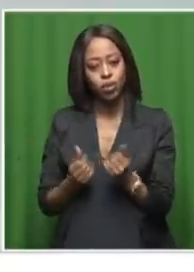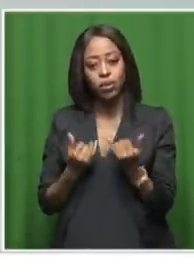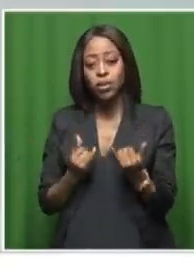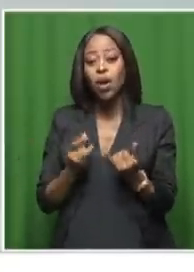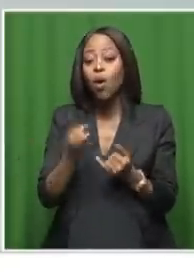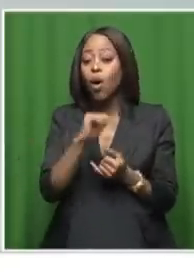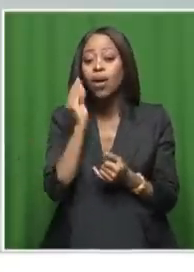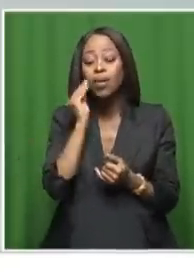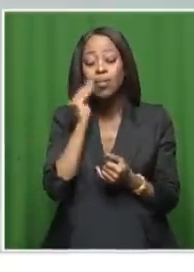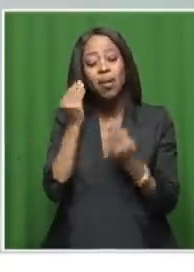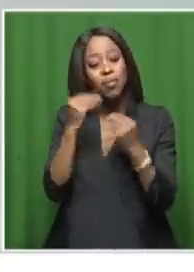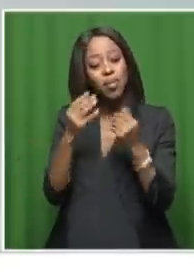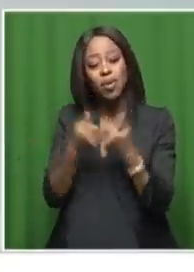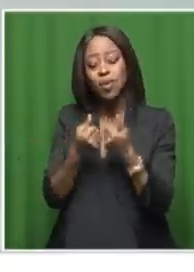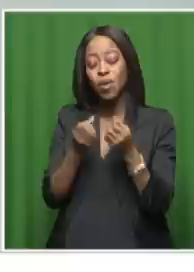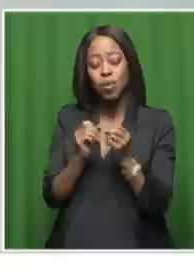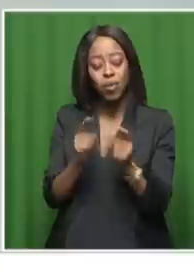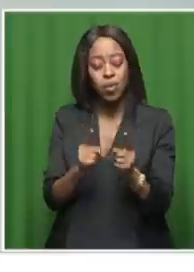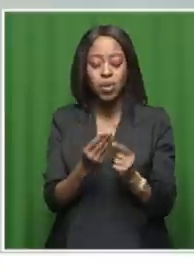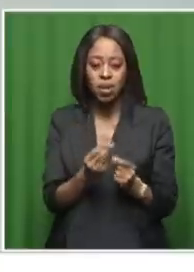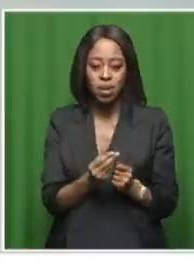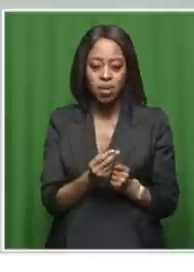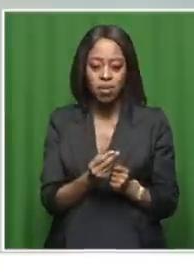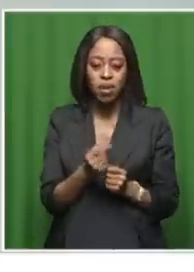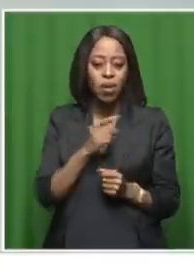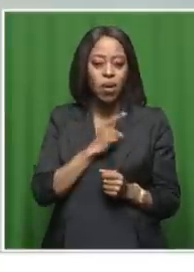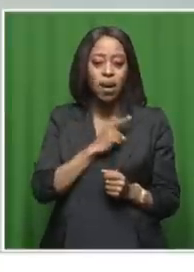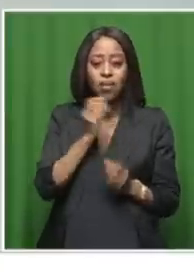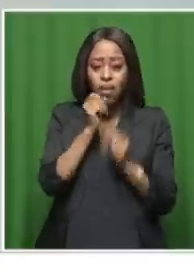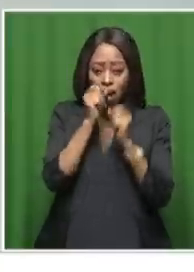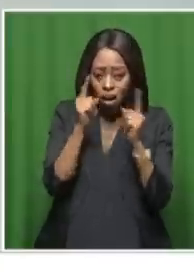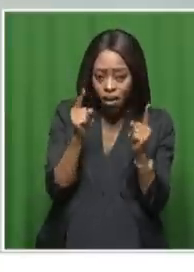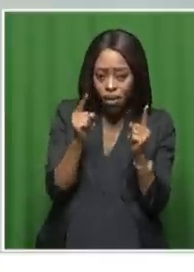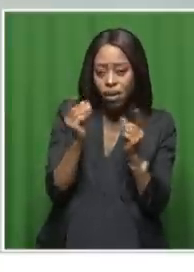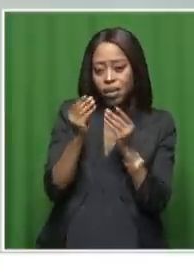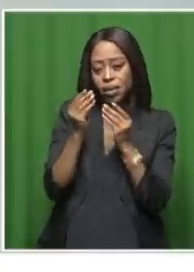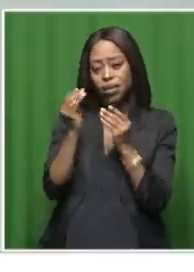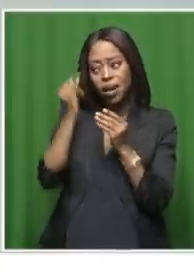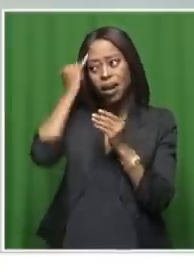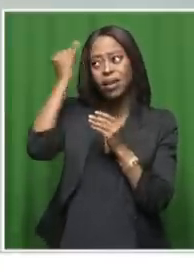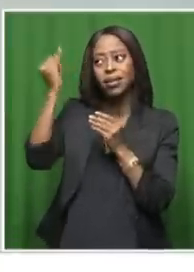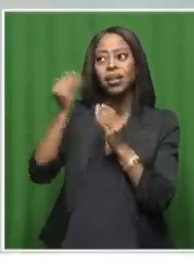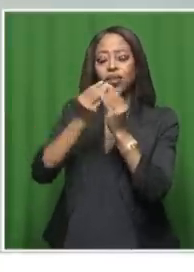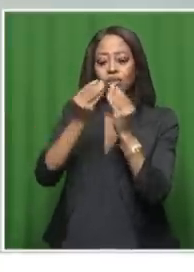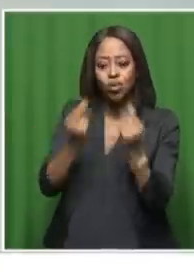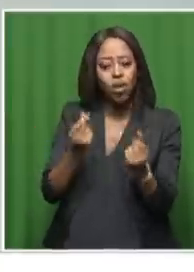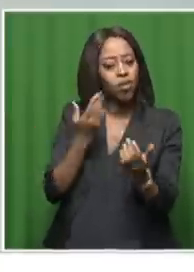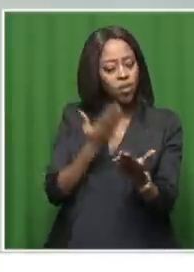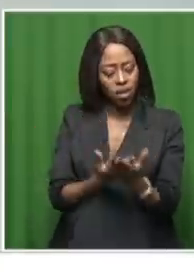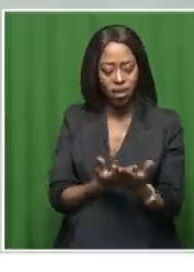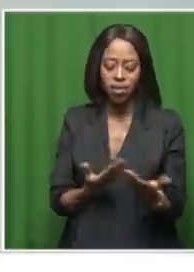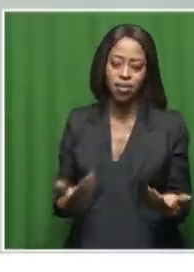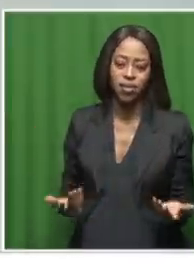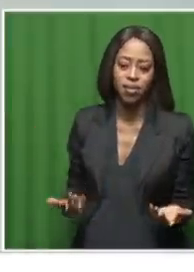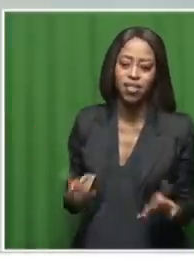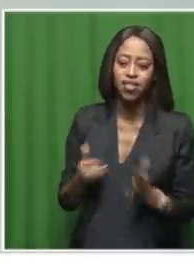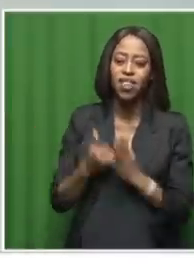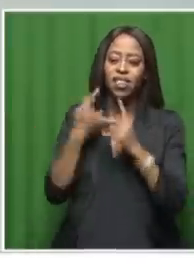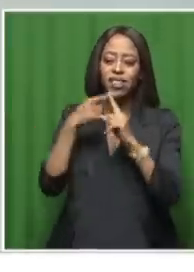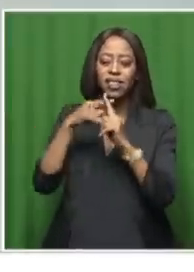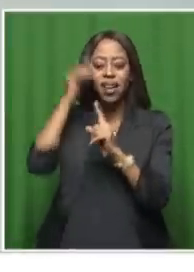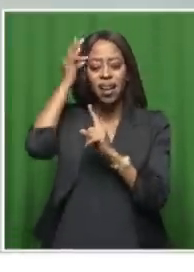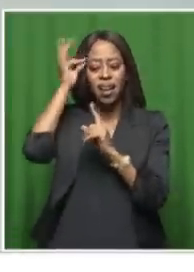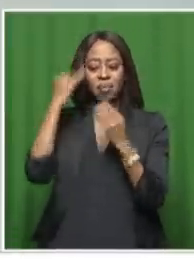opportunity. If you know the challenges around your space, you're bound to come up with a solution if you are a real entrepreneur and not only targeting